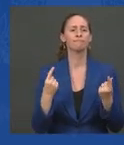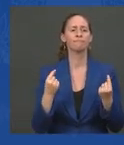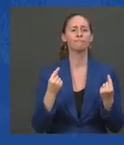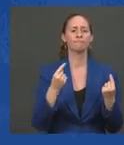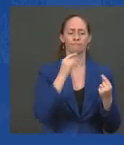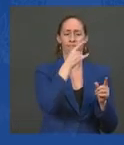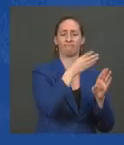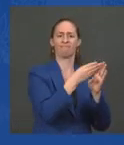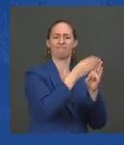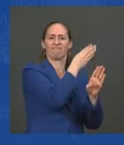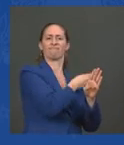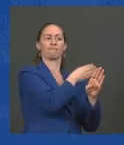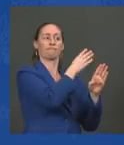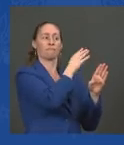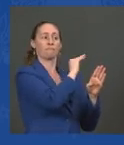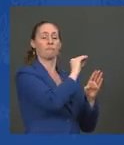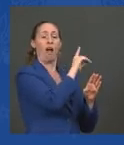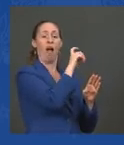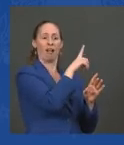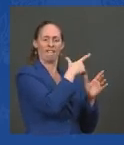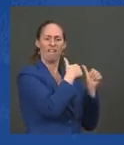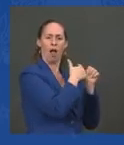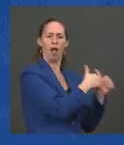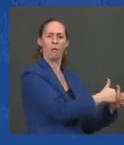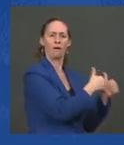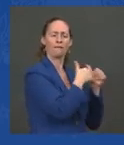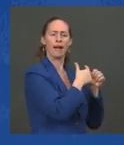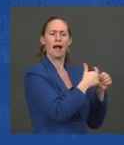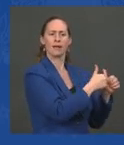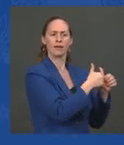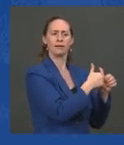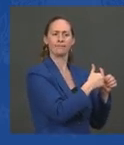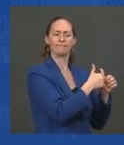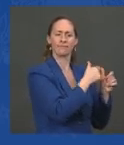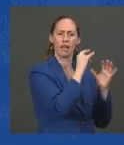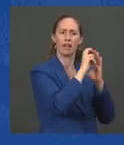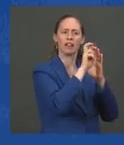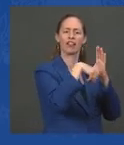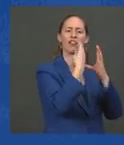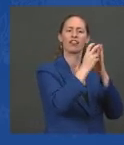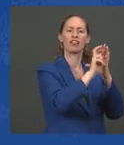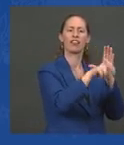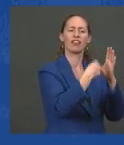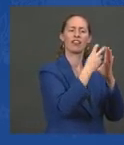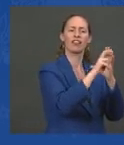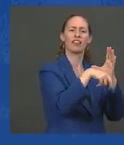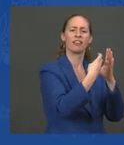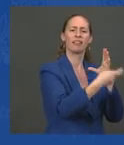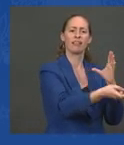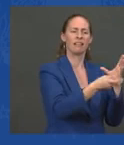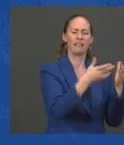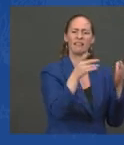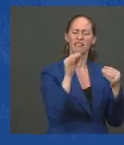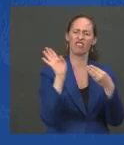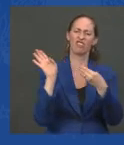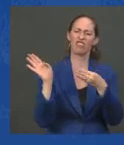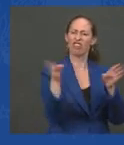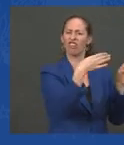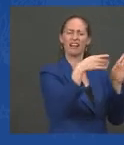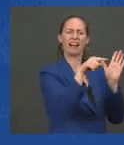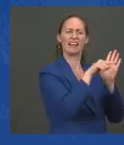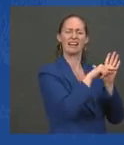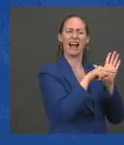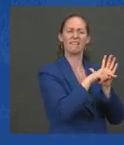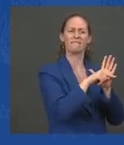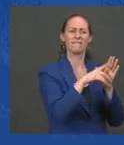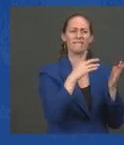into a deep, deep black hole and abyss. No, I really mean it. Think about it. This is what got me involved in civil rights as a kid